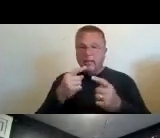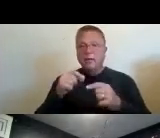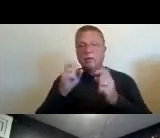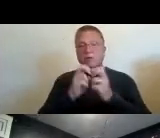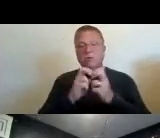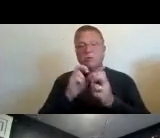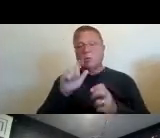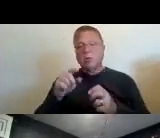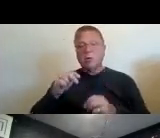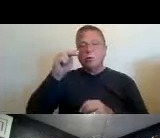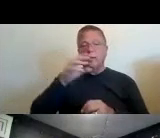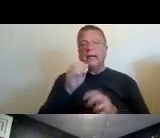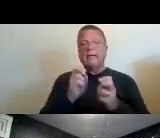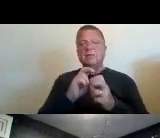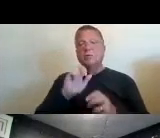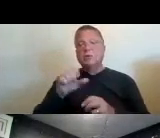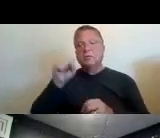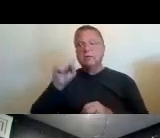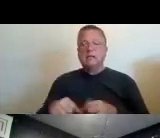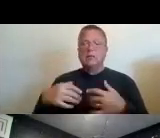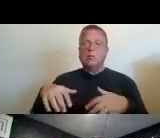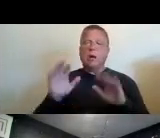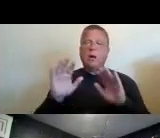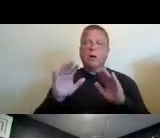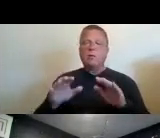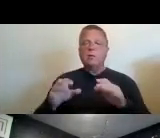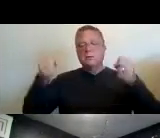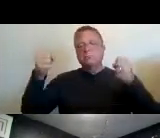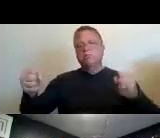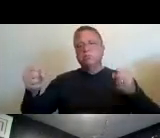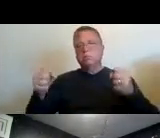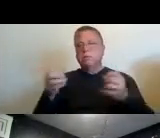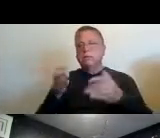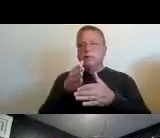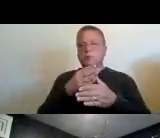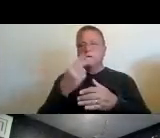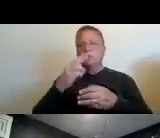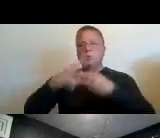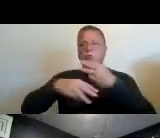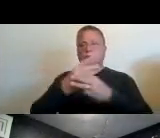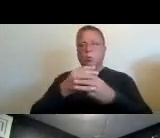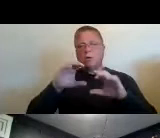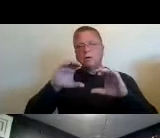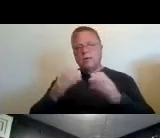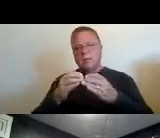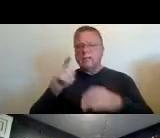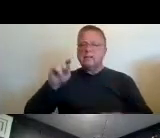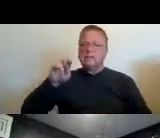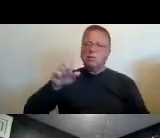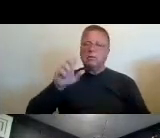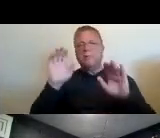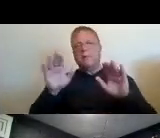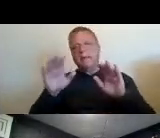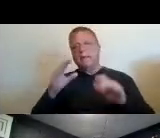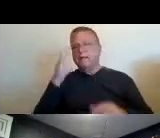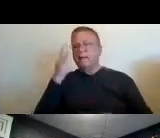South are. The bookended between two fabulous, world-class parks. We have an amazing and attractive, not